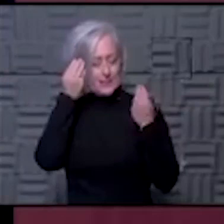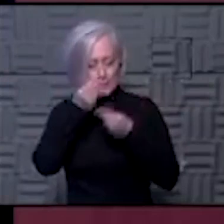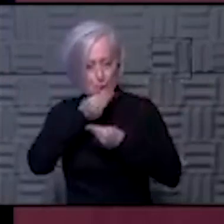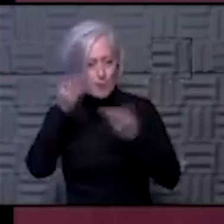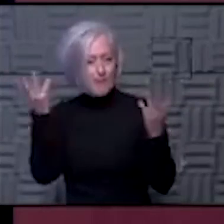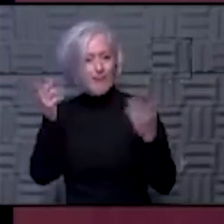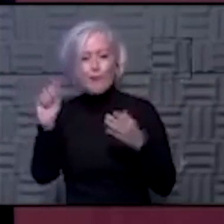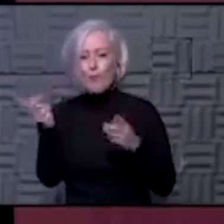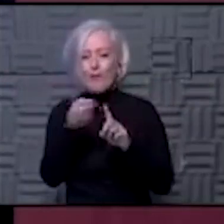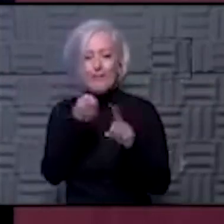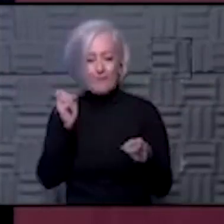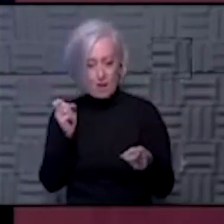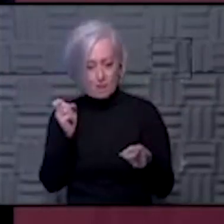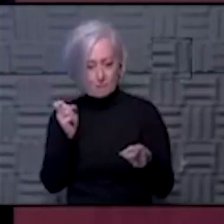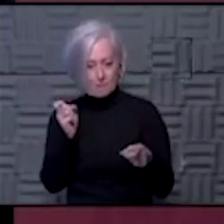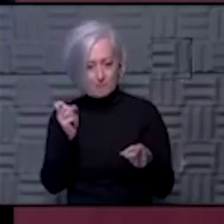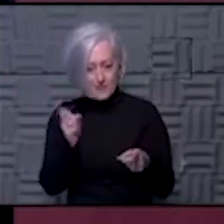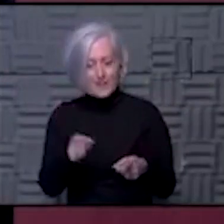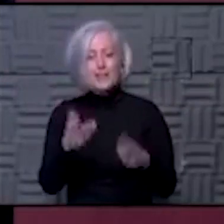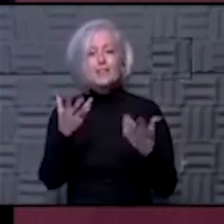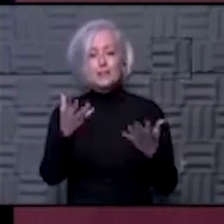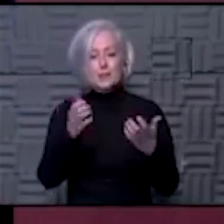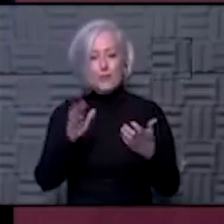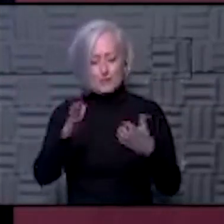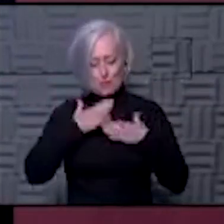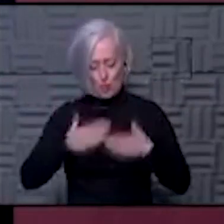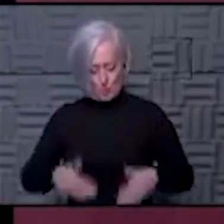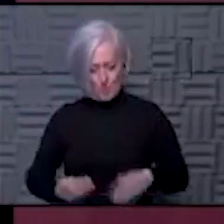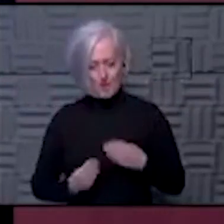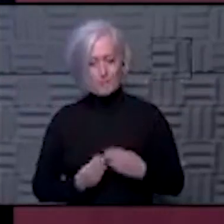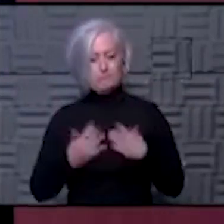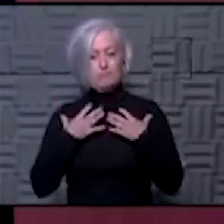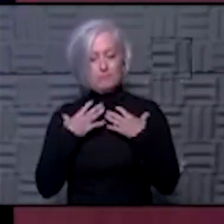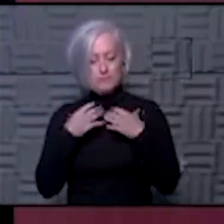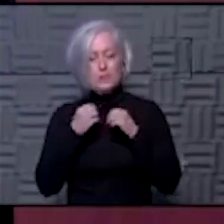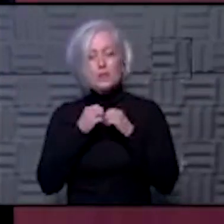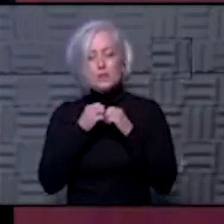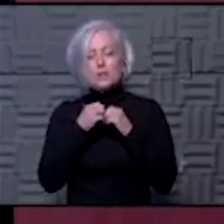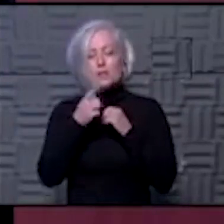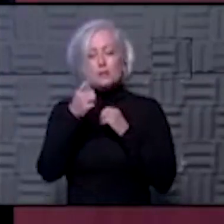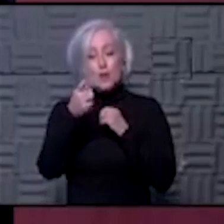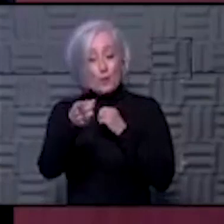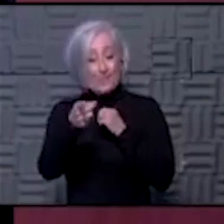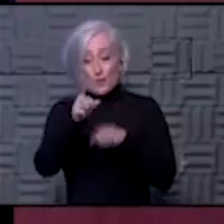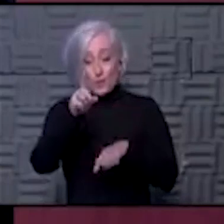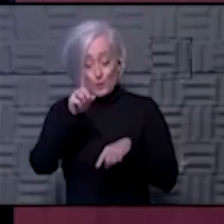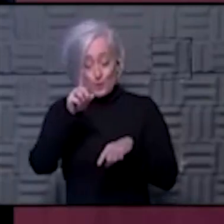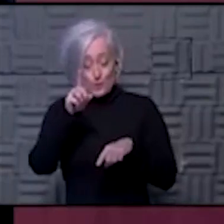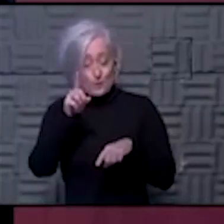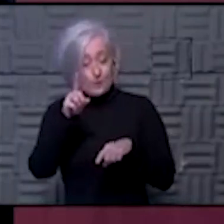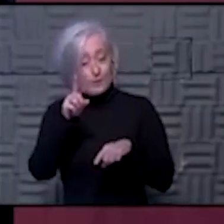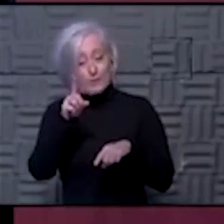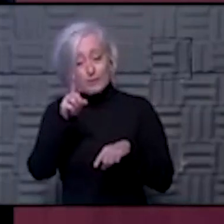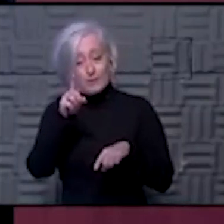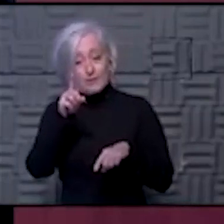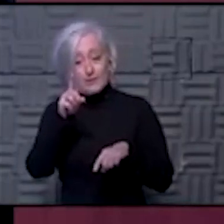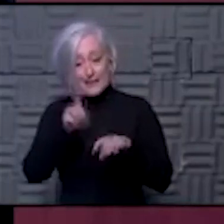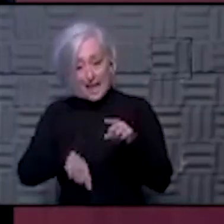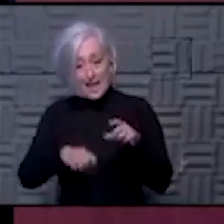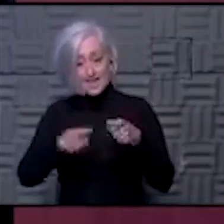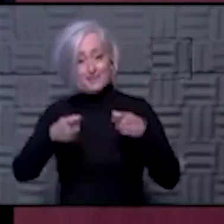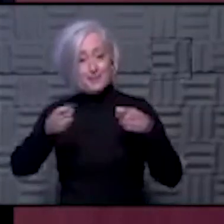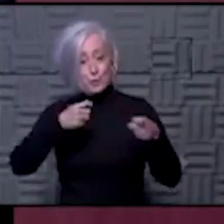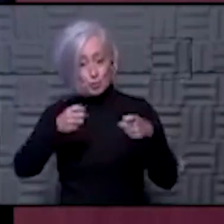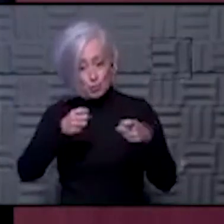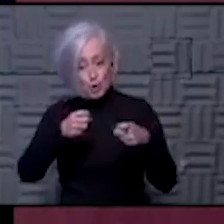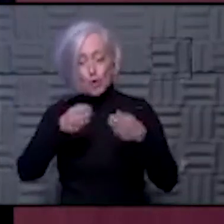only cares that you're a viable host. And if you can get upright, or actually if you can't get upright, you're a viable host. And the problem is that you can then spread that